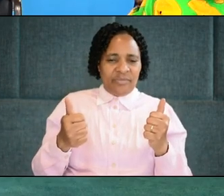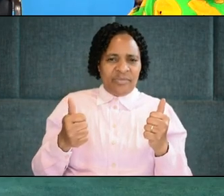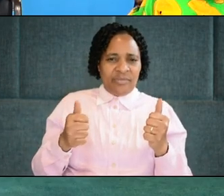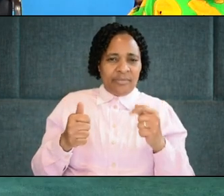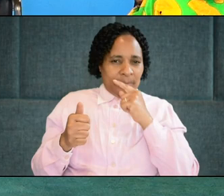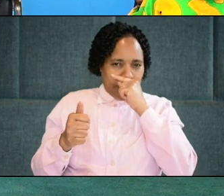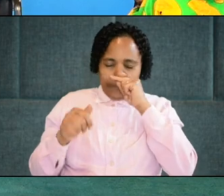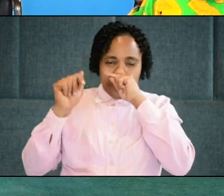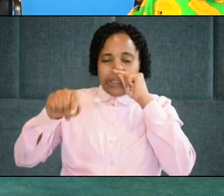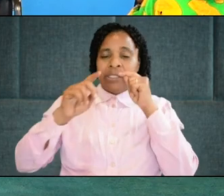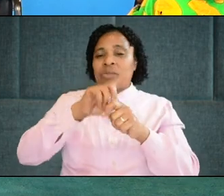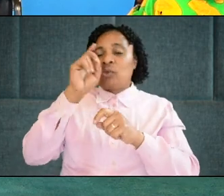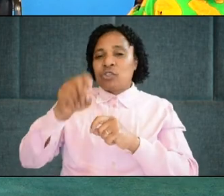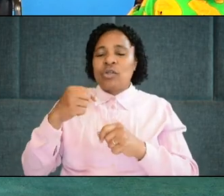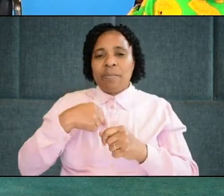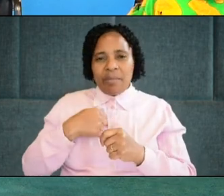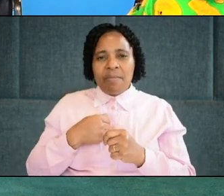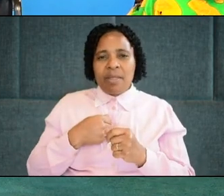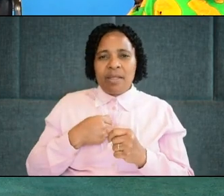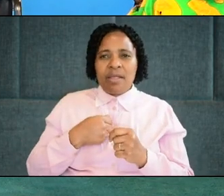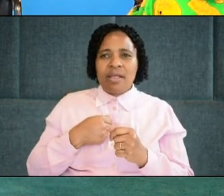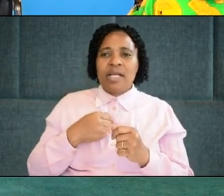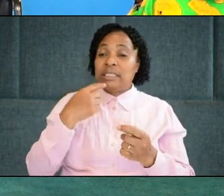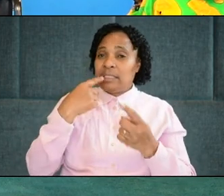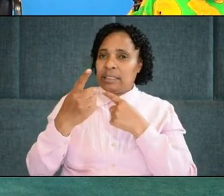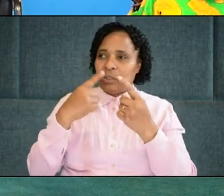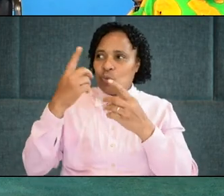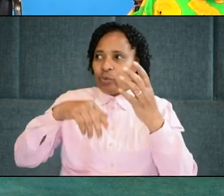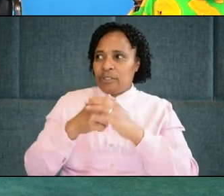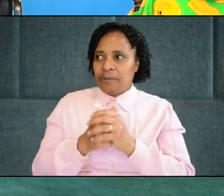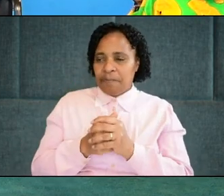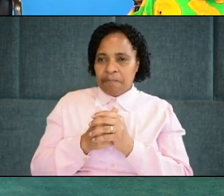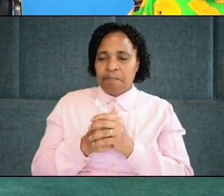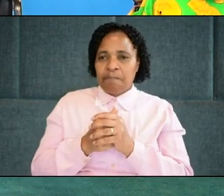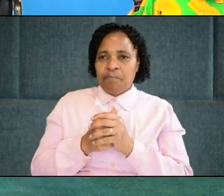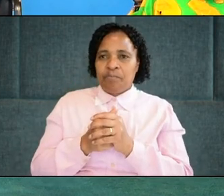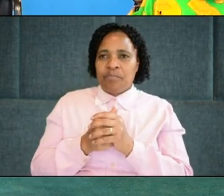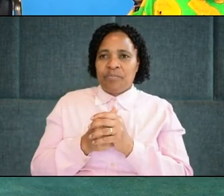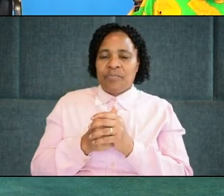to that question, I would rebut and probably say that,